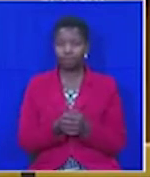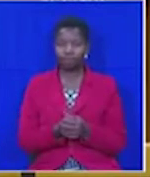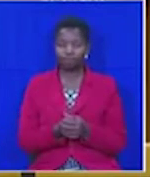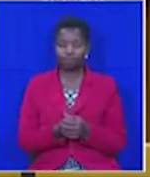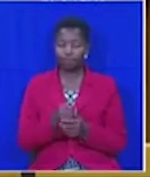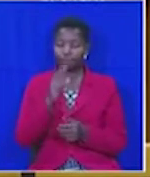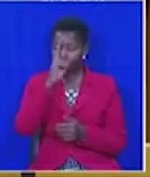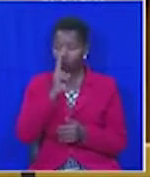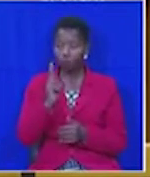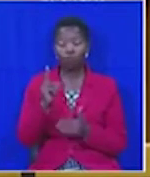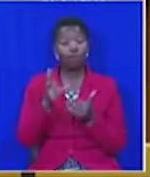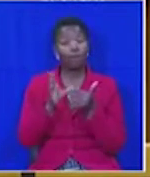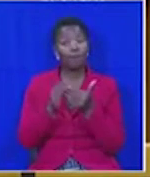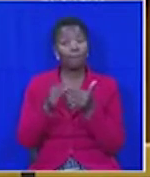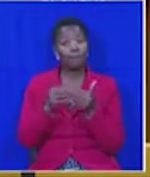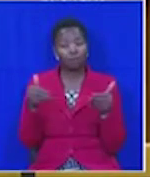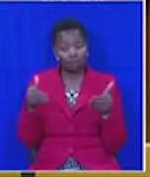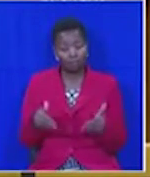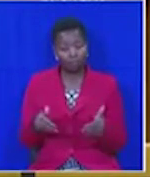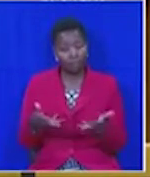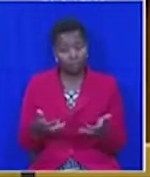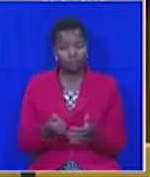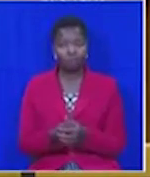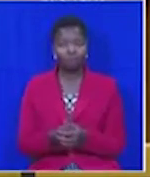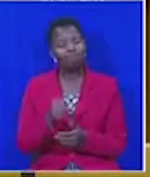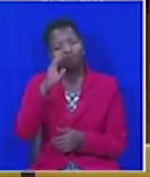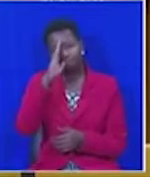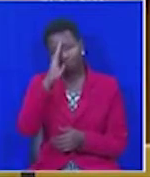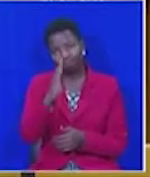honorable members of this House. Abshe,